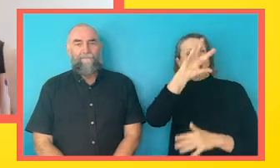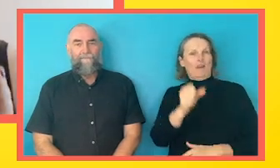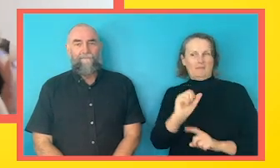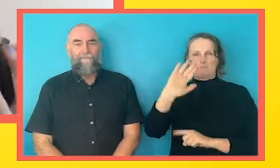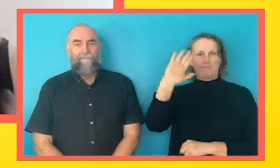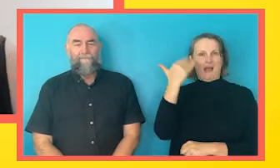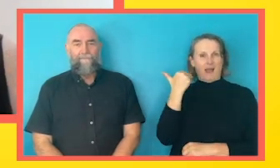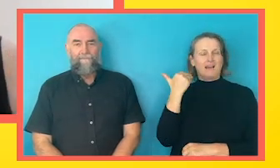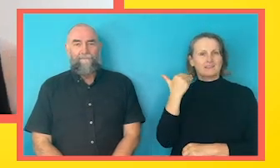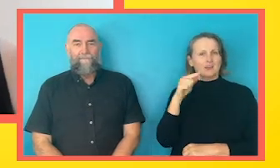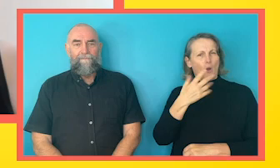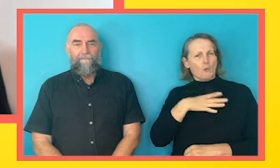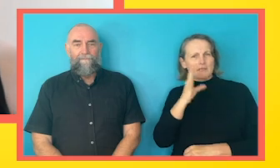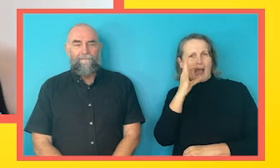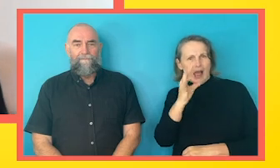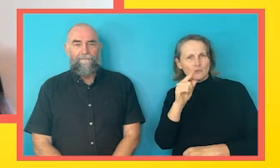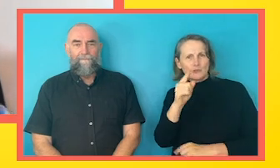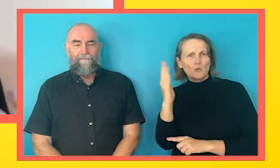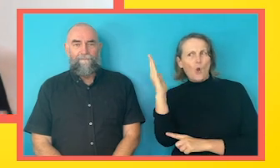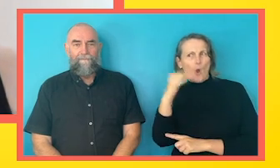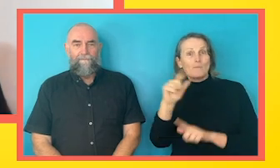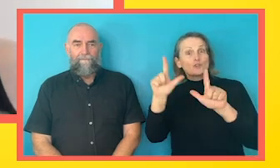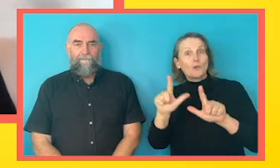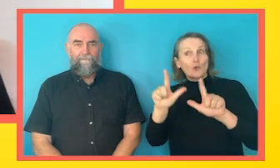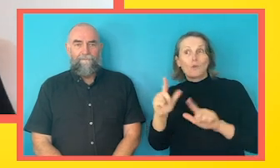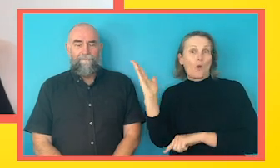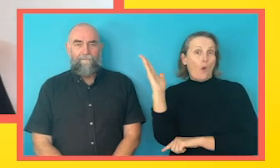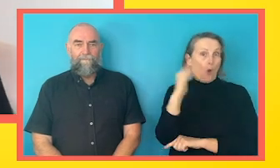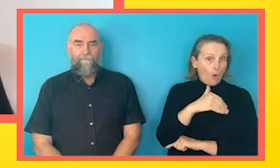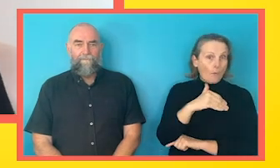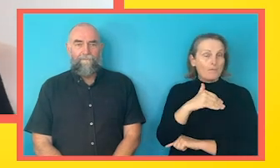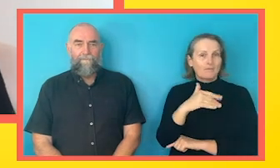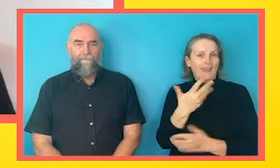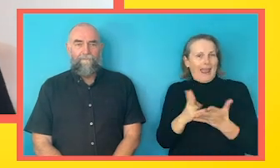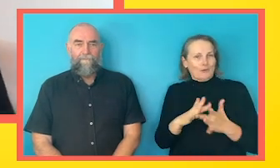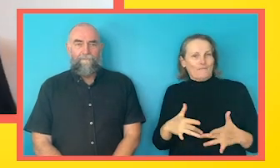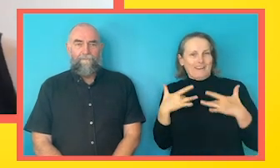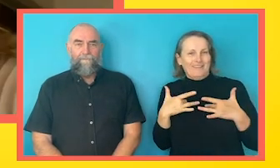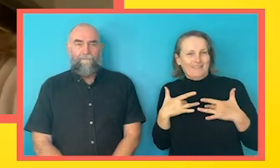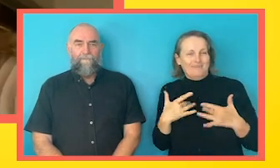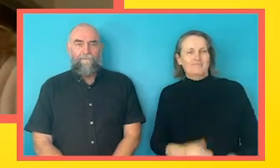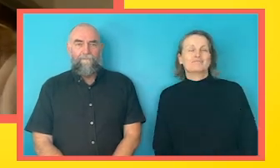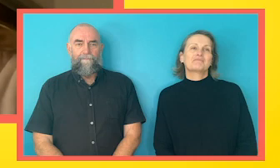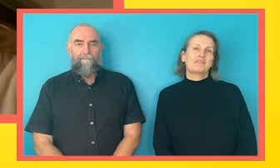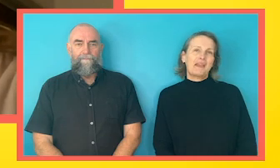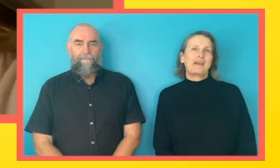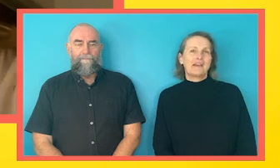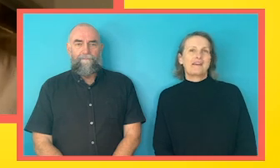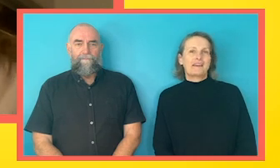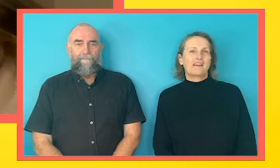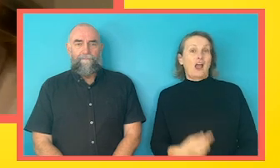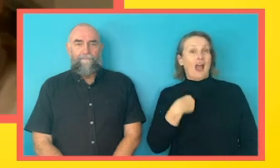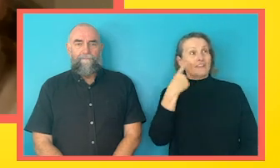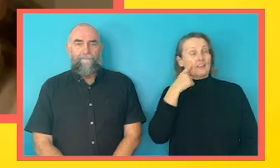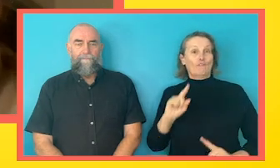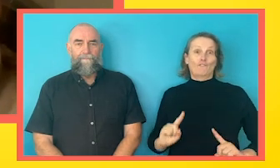belt. So what was it like coming home from Tokyo after everything that you'd achieved? I guess when you go to